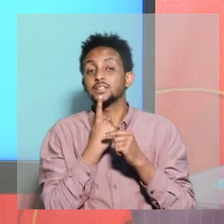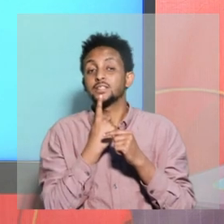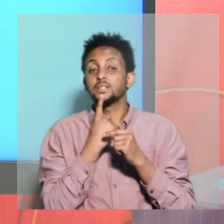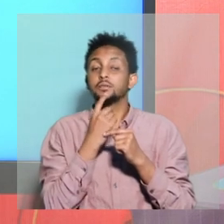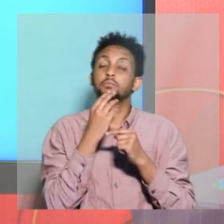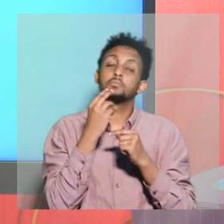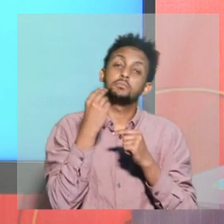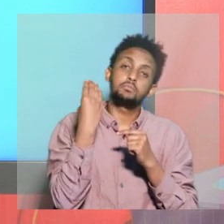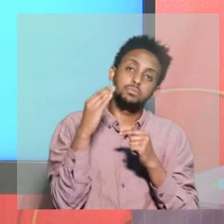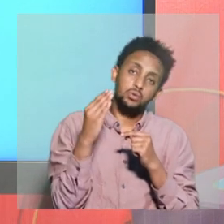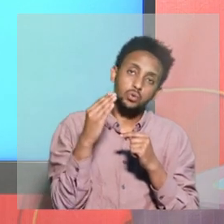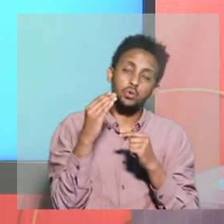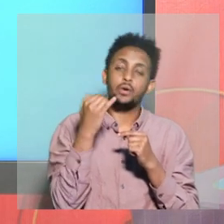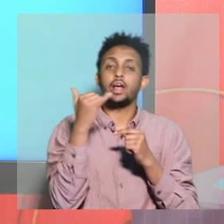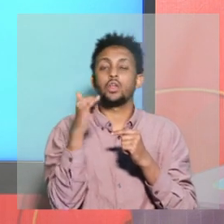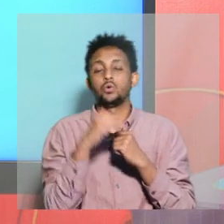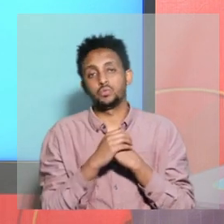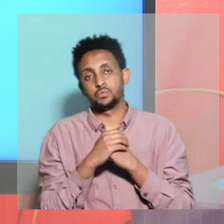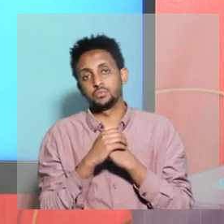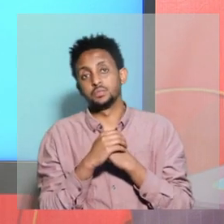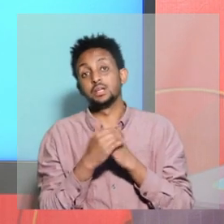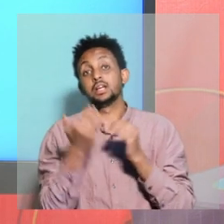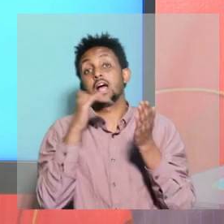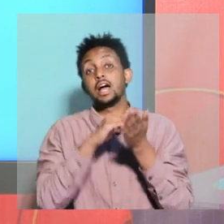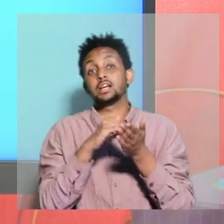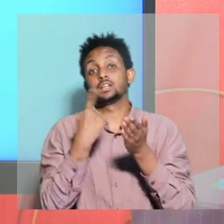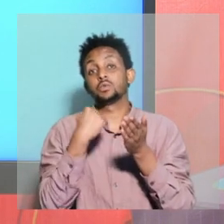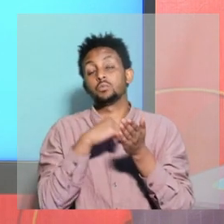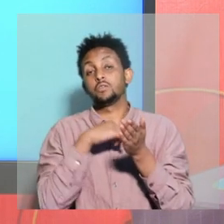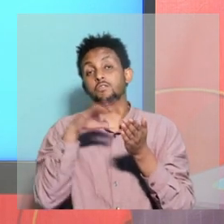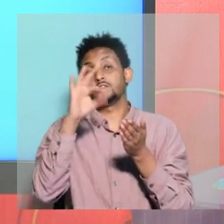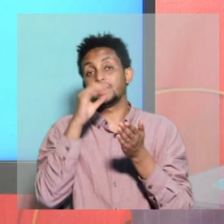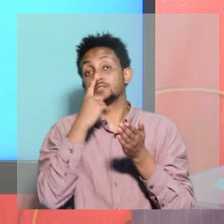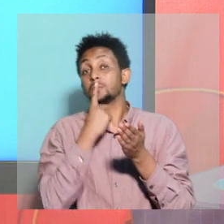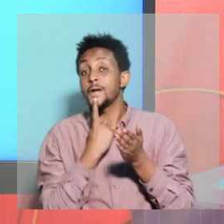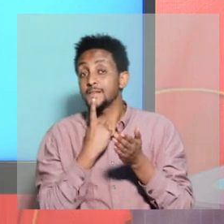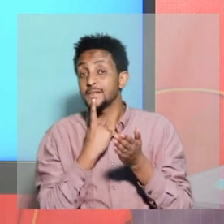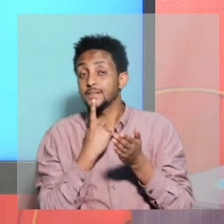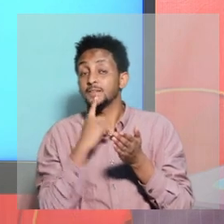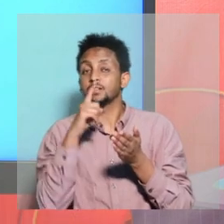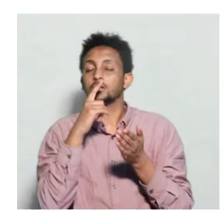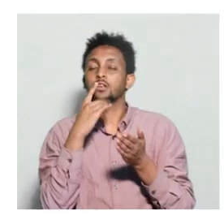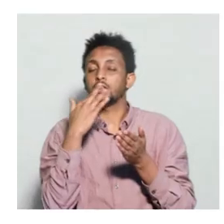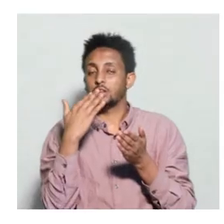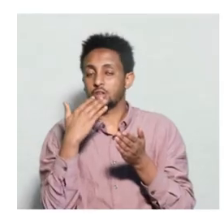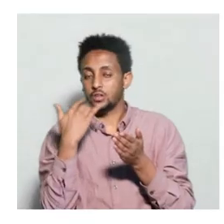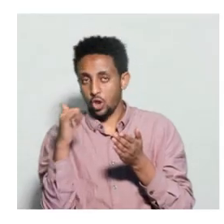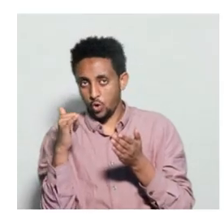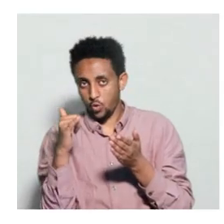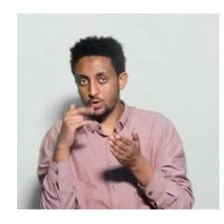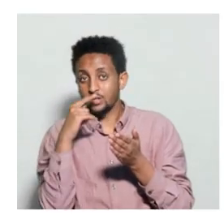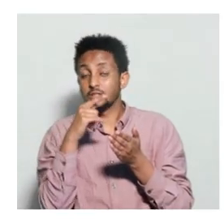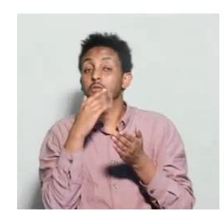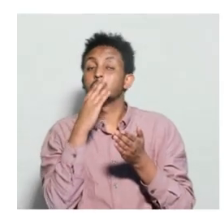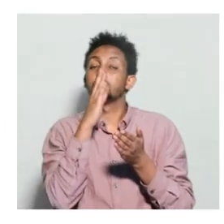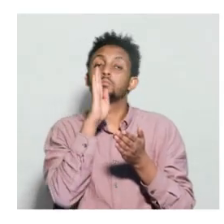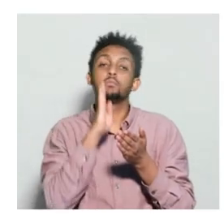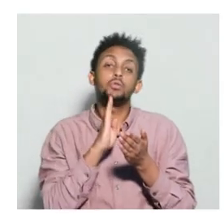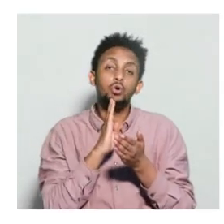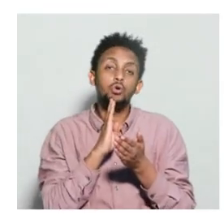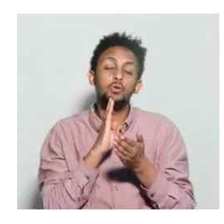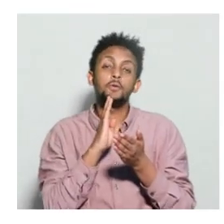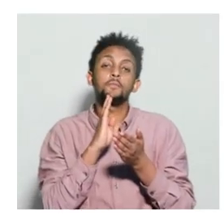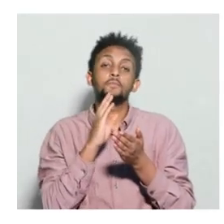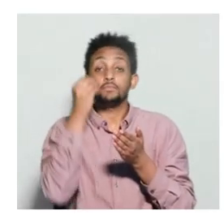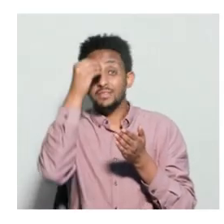take blue and yellow, let's say. Again, you might find red, there will be yellow. You miss a blue color. If you